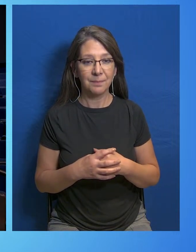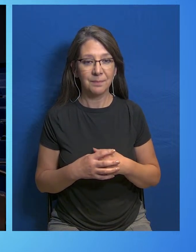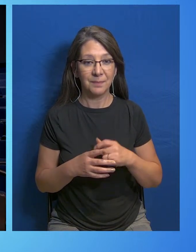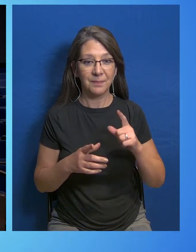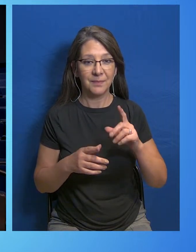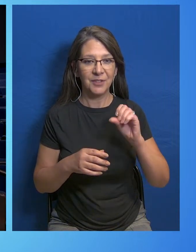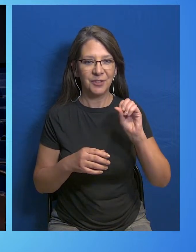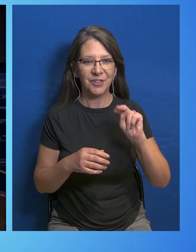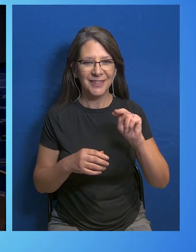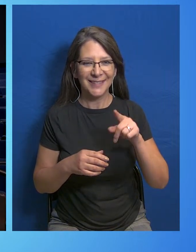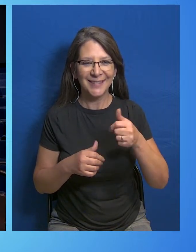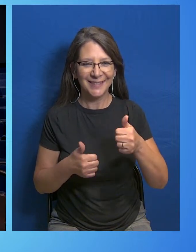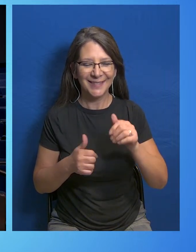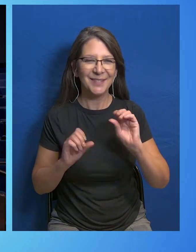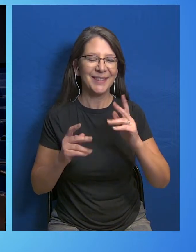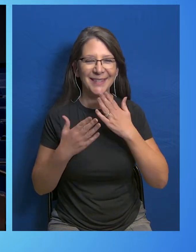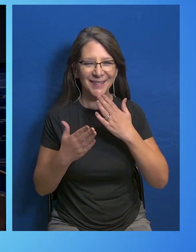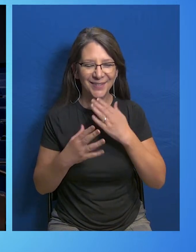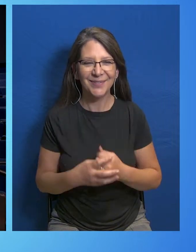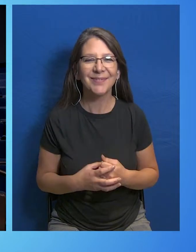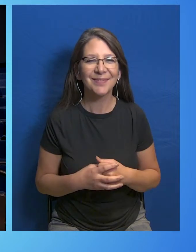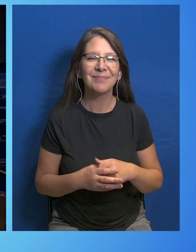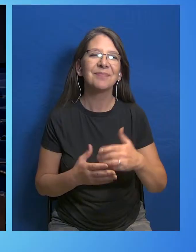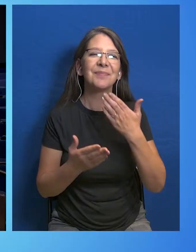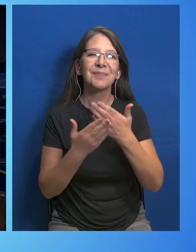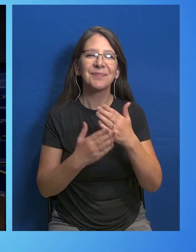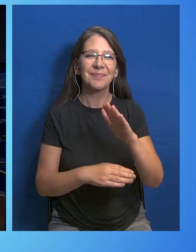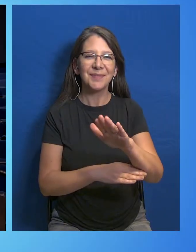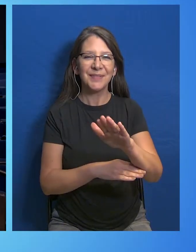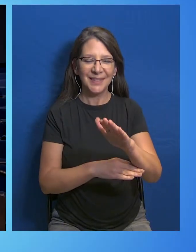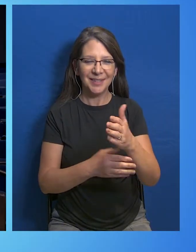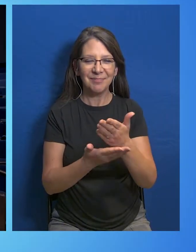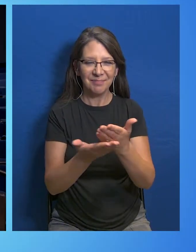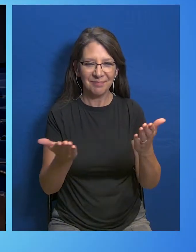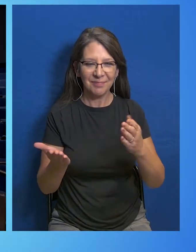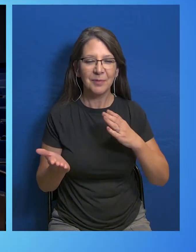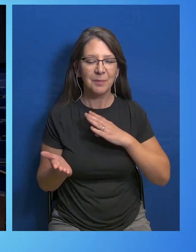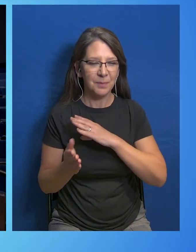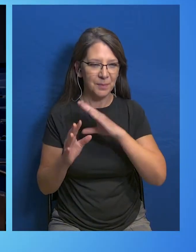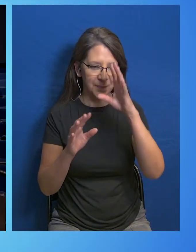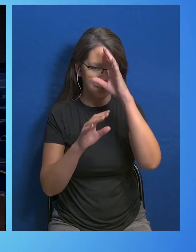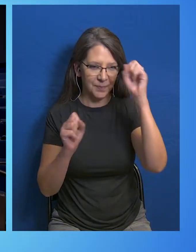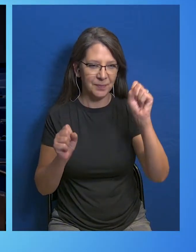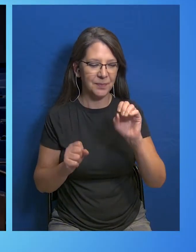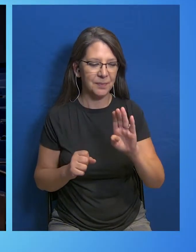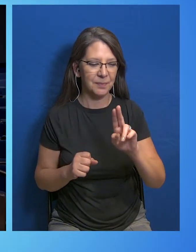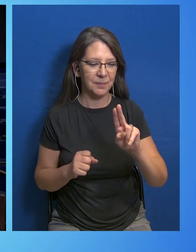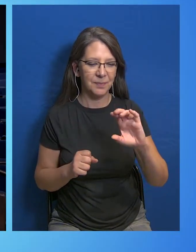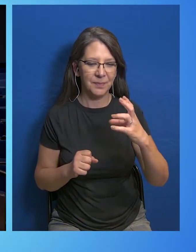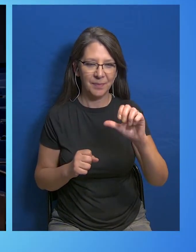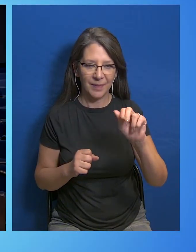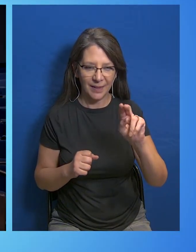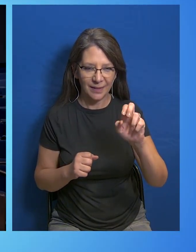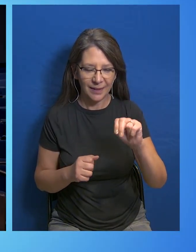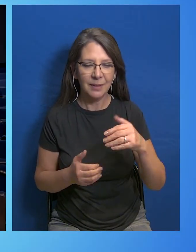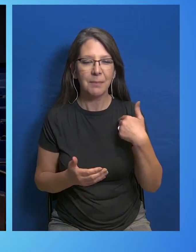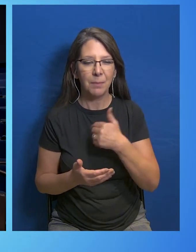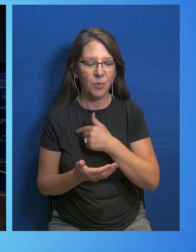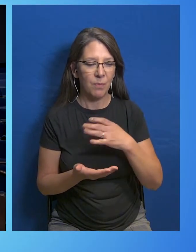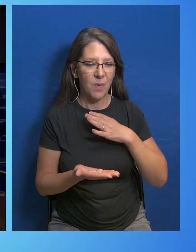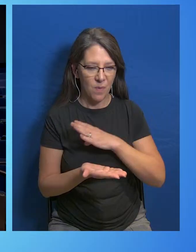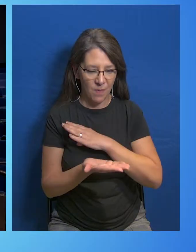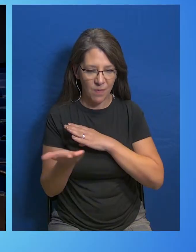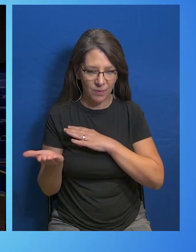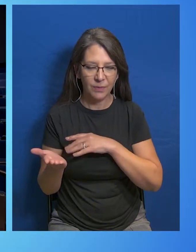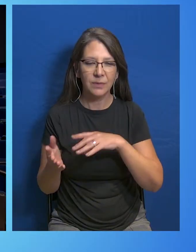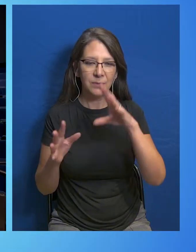There I am. Okay. Thank you. Good evening, Board President Buchanan, members of the board, Superintendent Reichman,